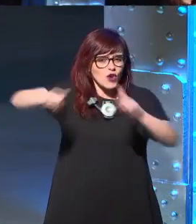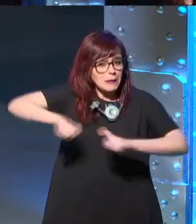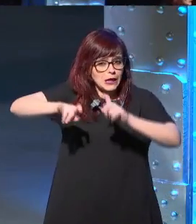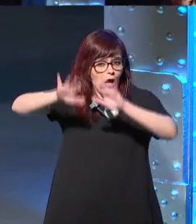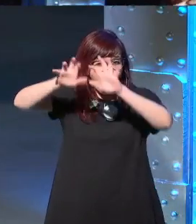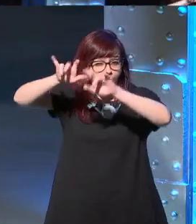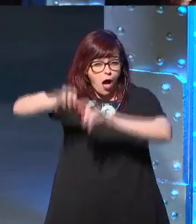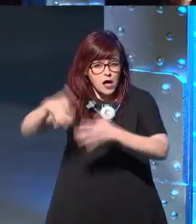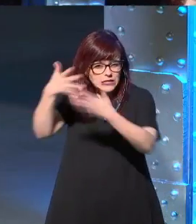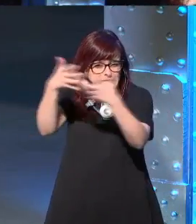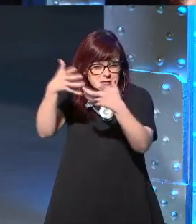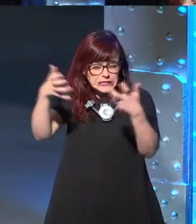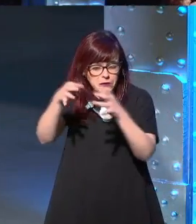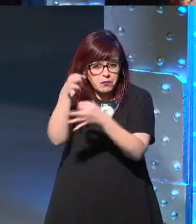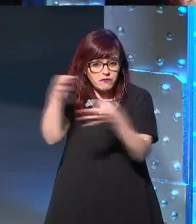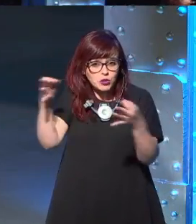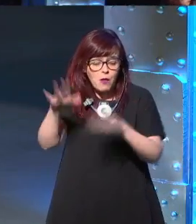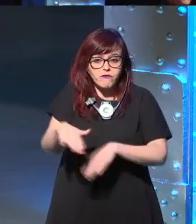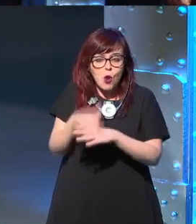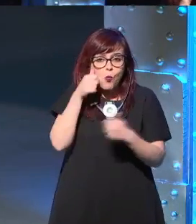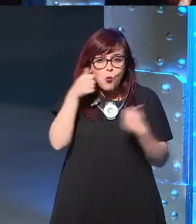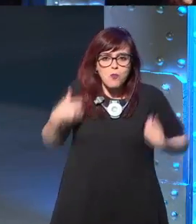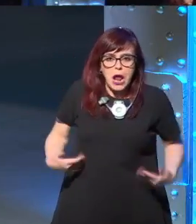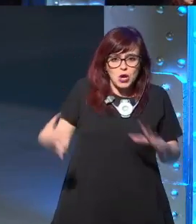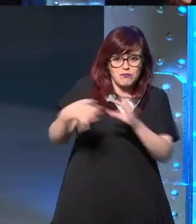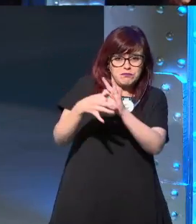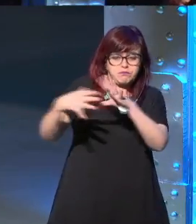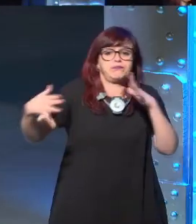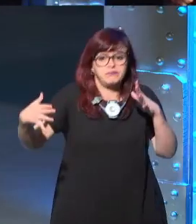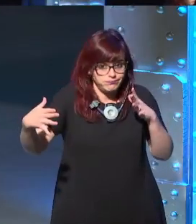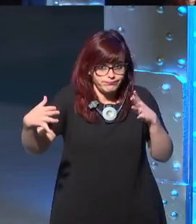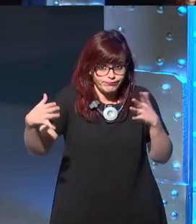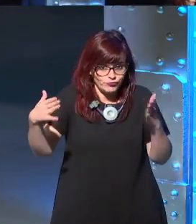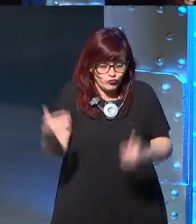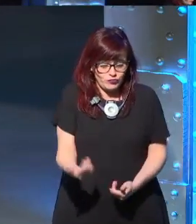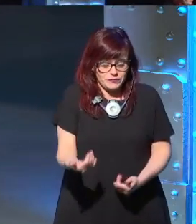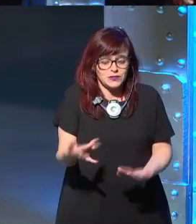humans. Teachers and parents who say that you should do